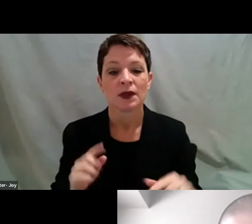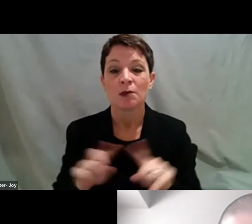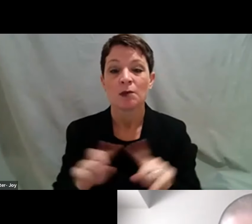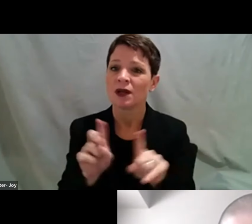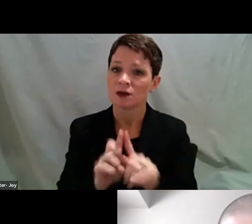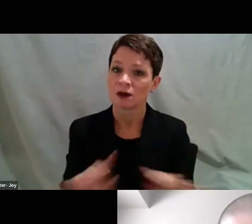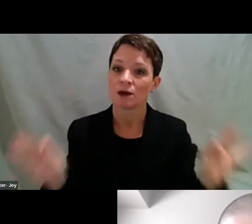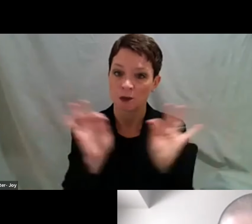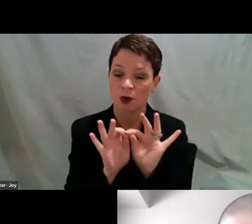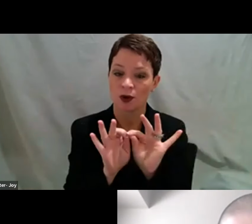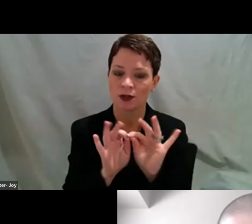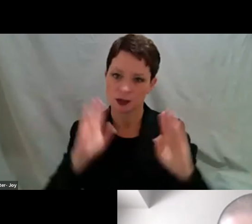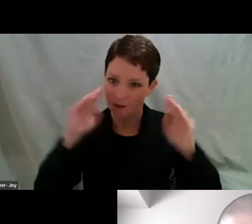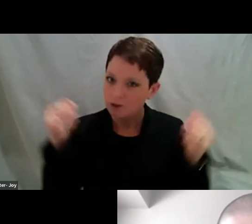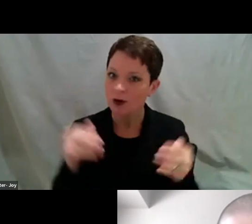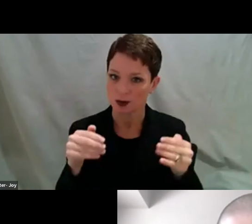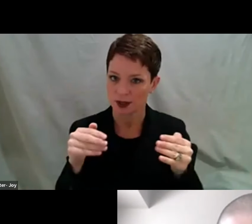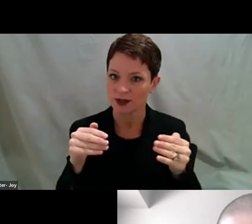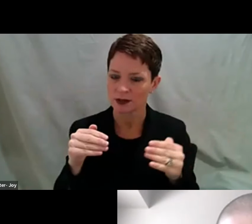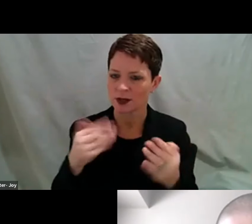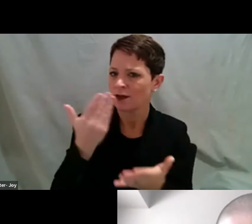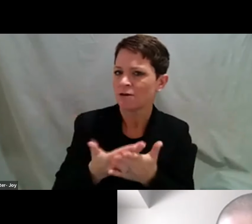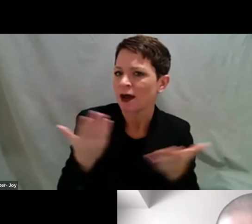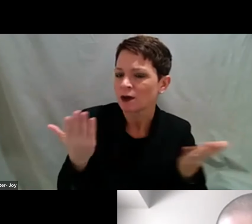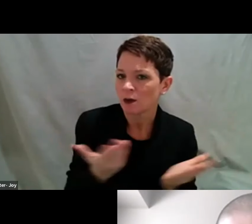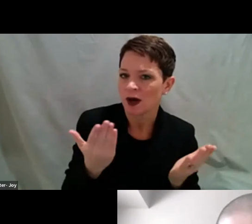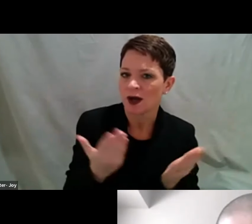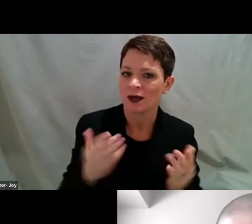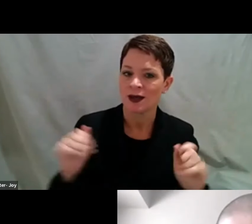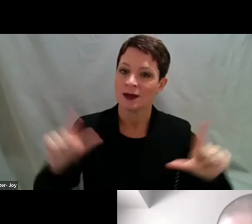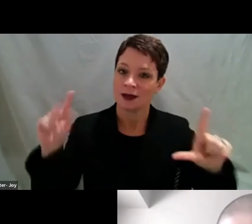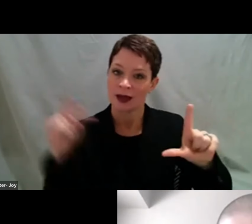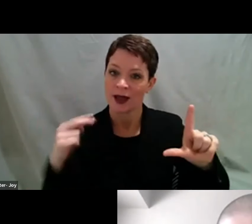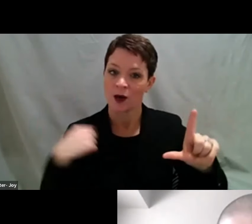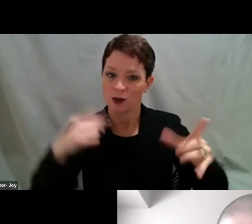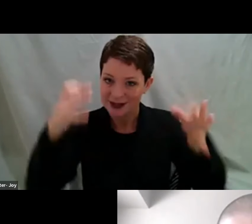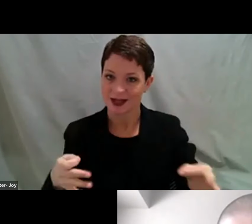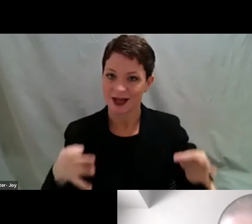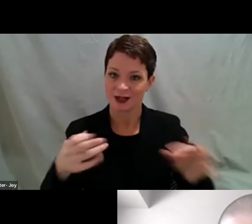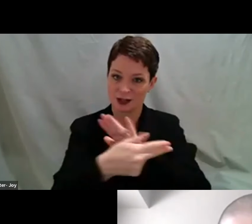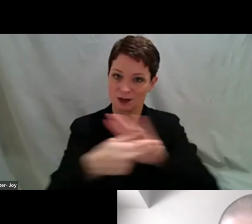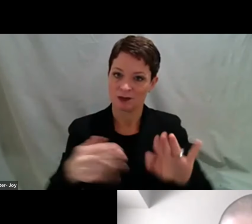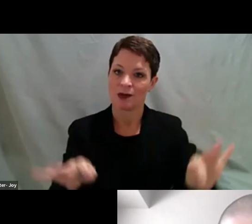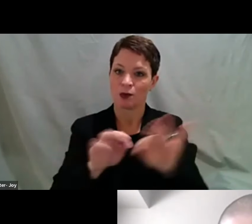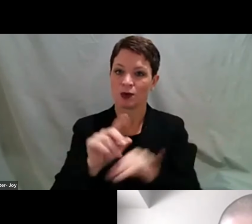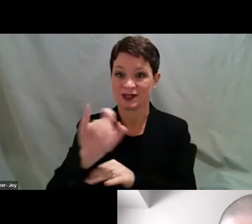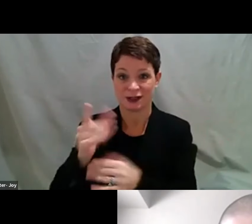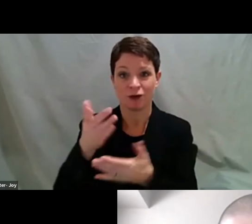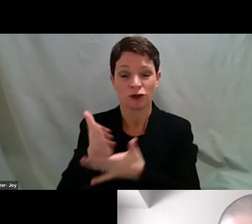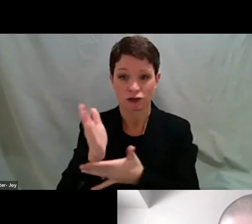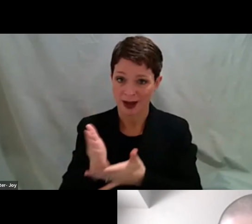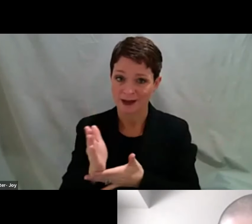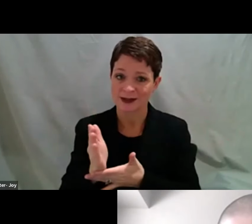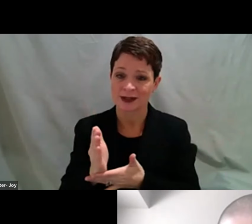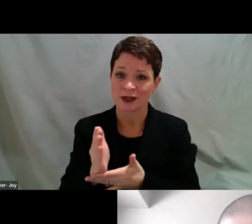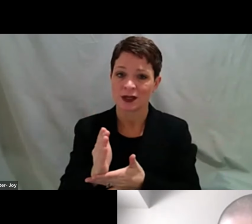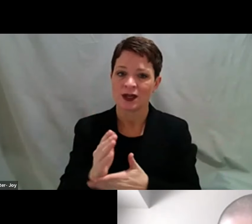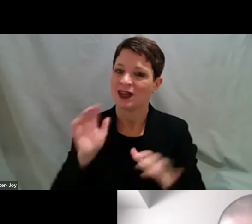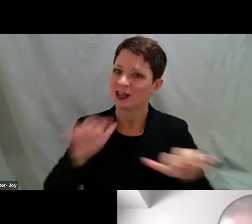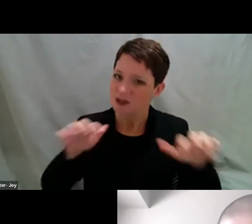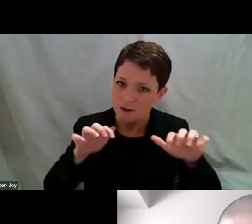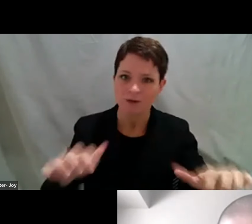important to pay attention to the fact that the frame within which we have chosen to situate these key civil rights is one that is fraught